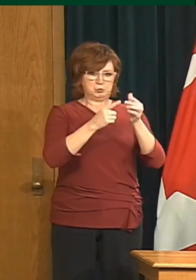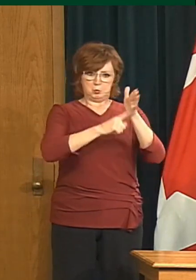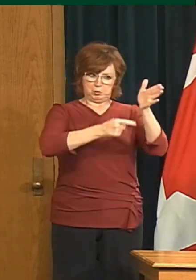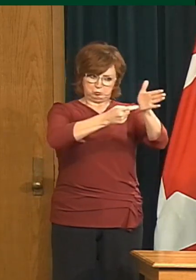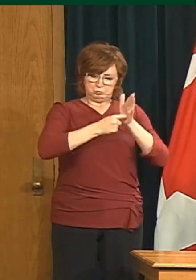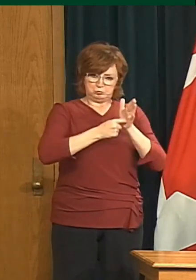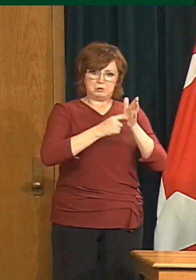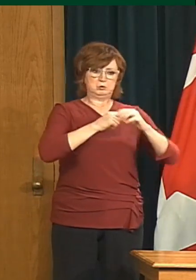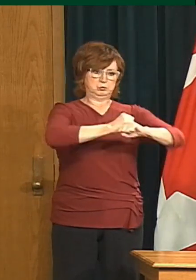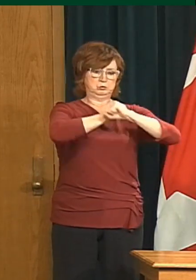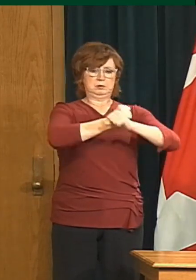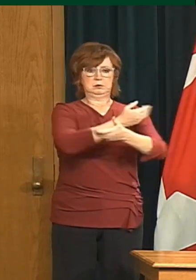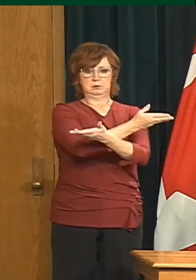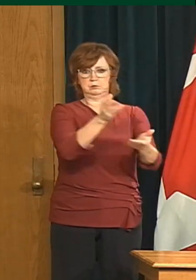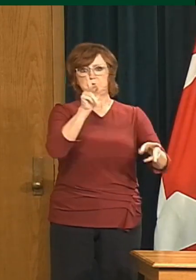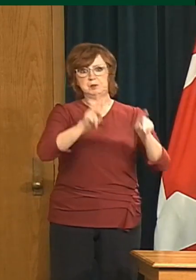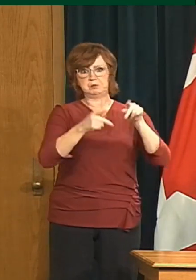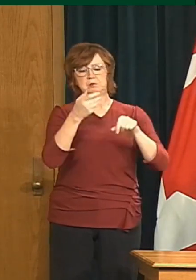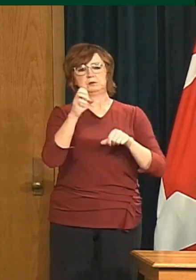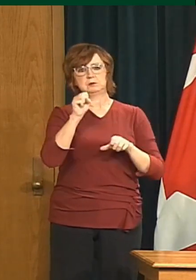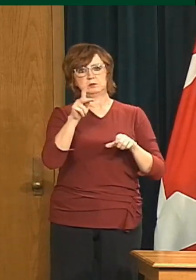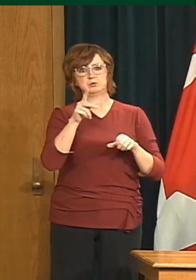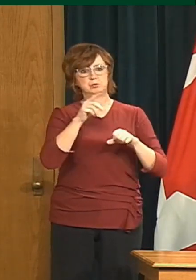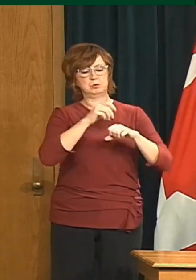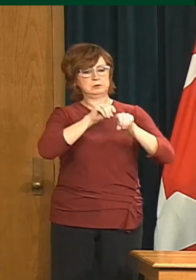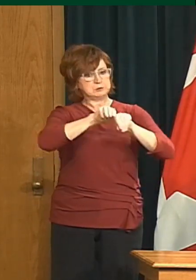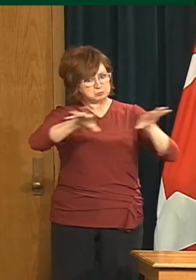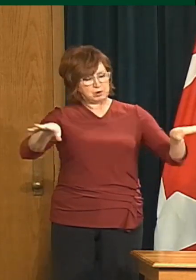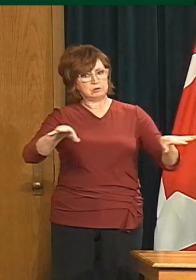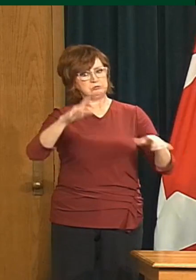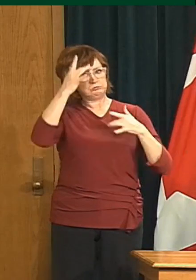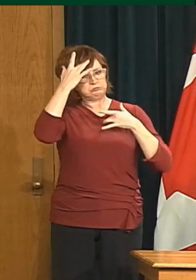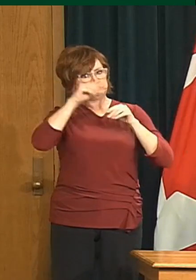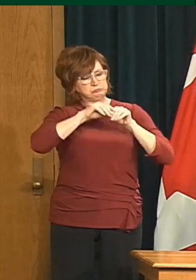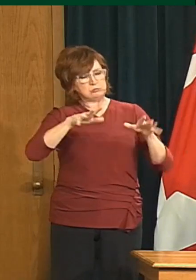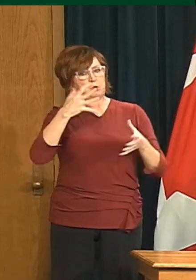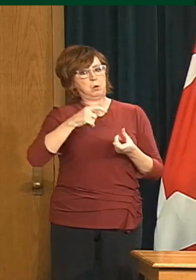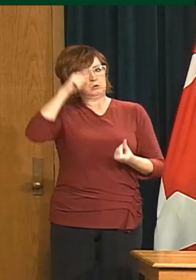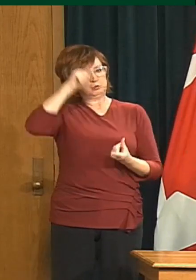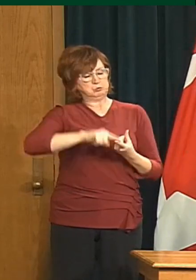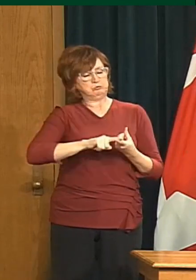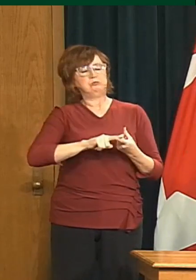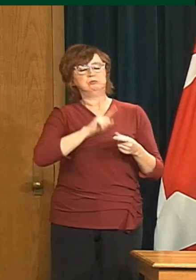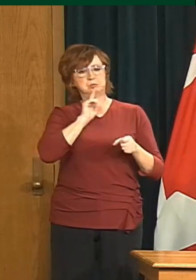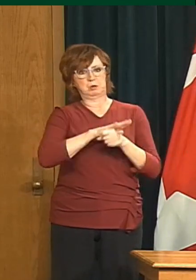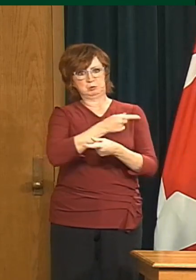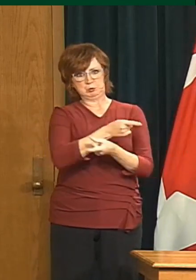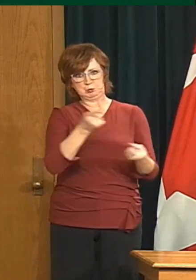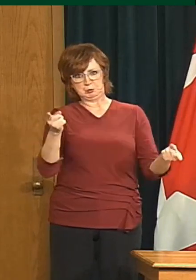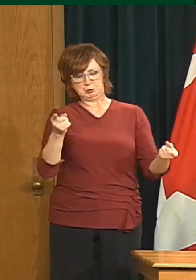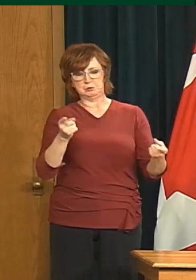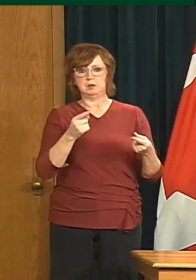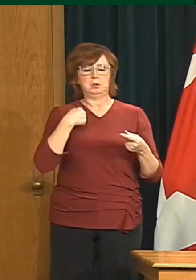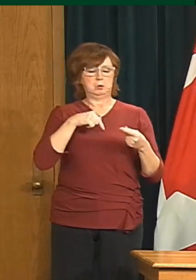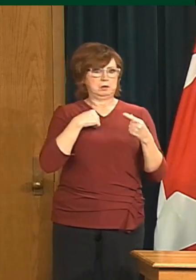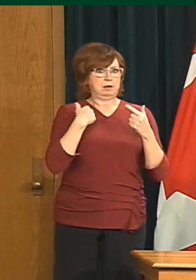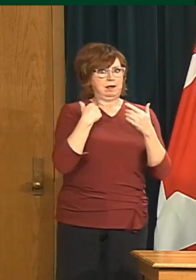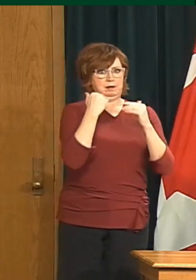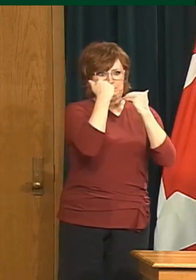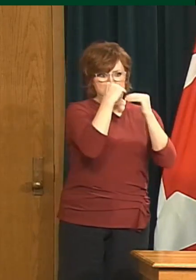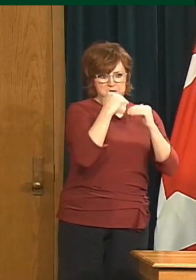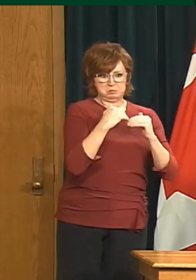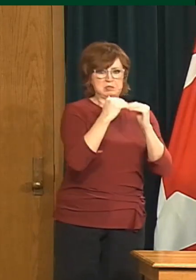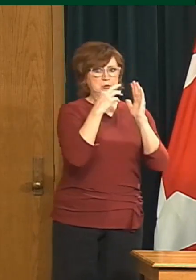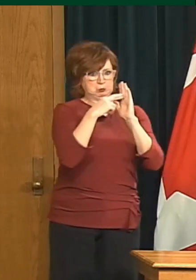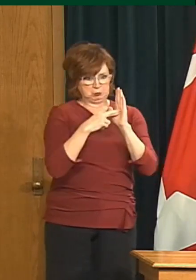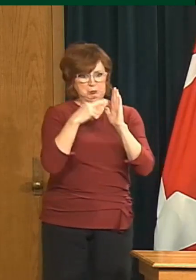people from the spread of COVID-19. Of course, the economic restrictions that we have put in place are having a significant